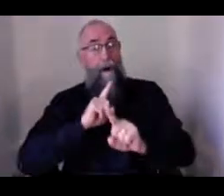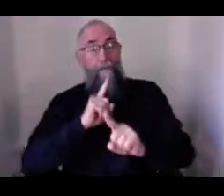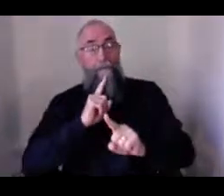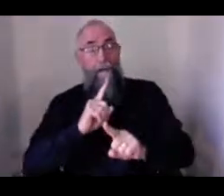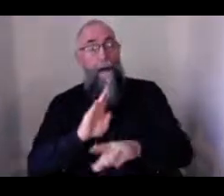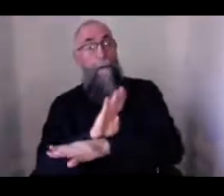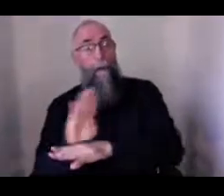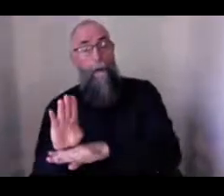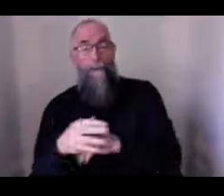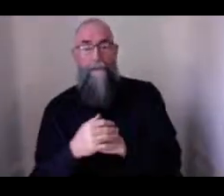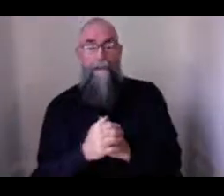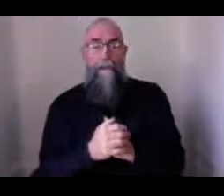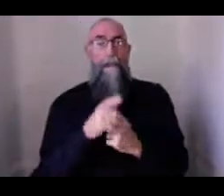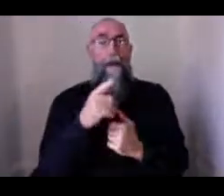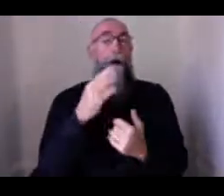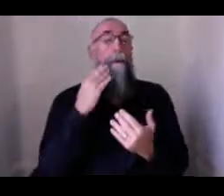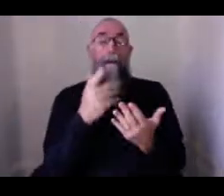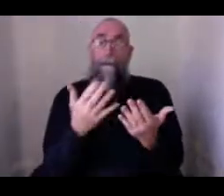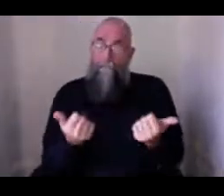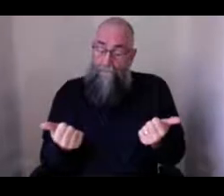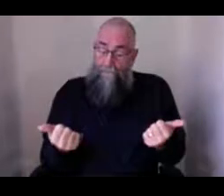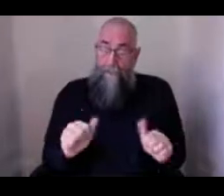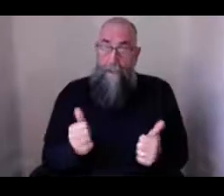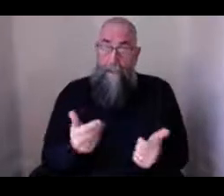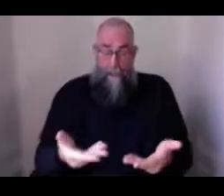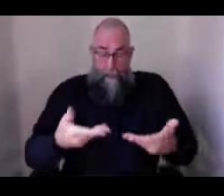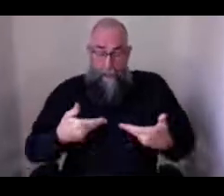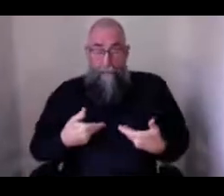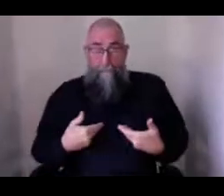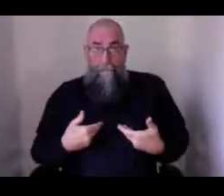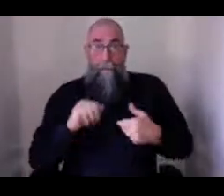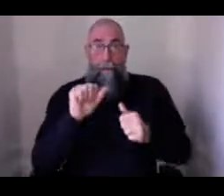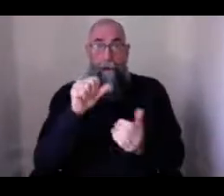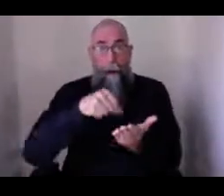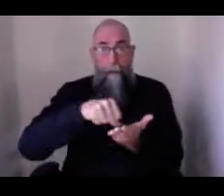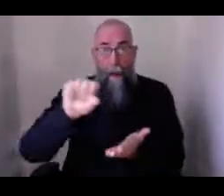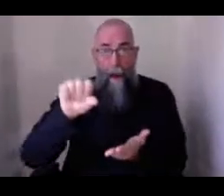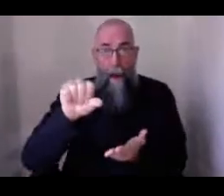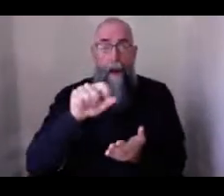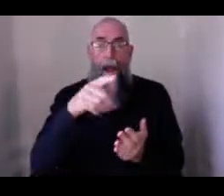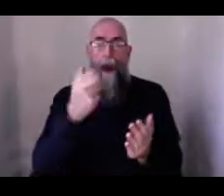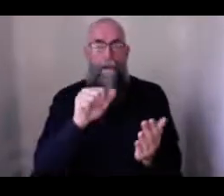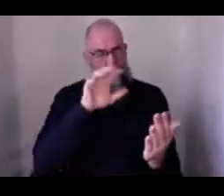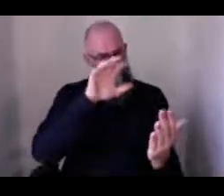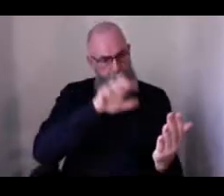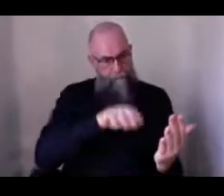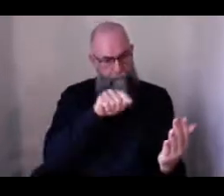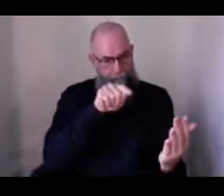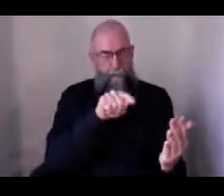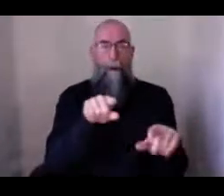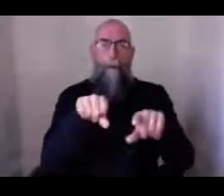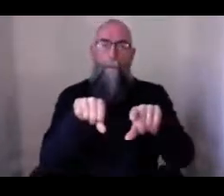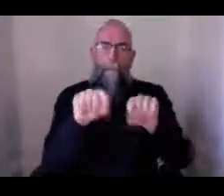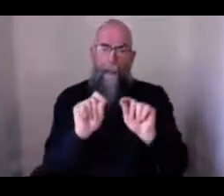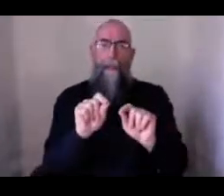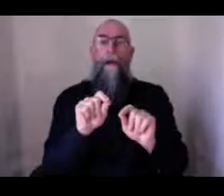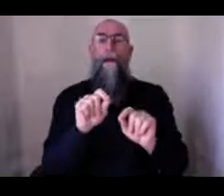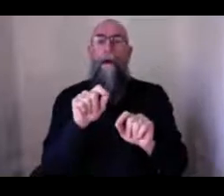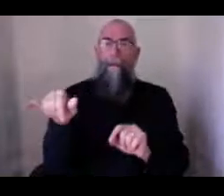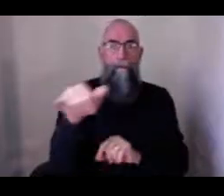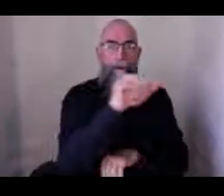your application, there will be a section on the form that requests you to choose which board you would like to assess your